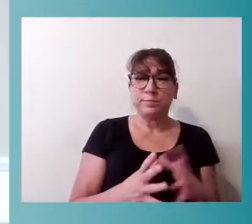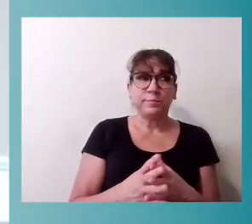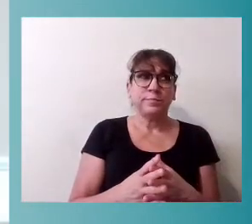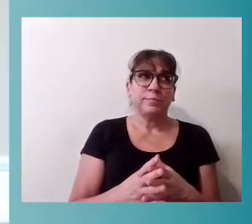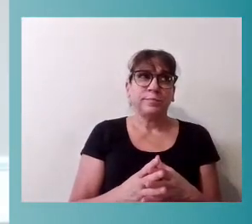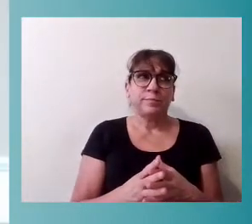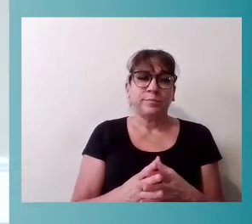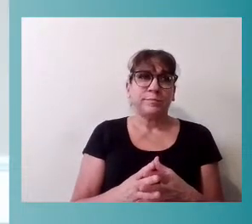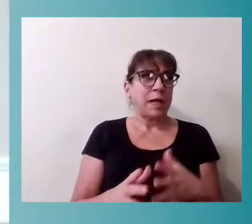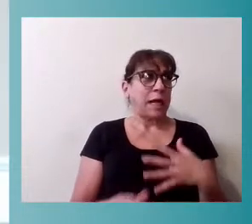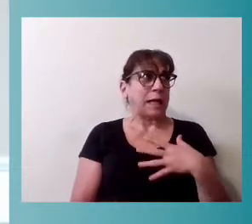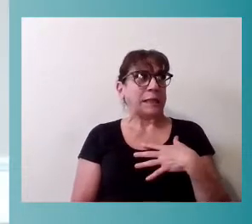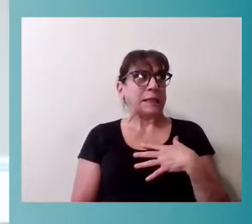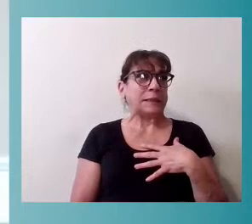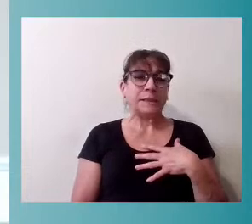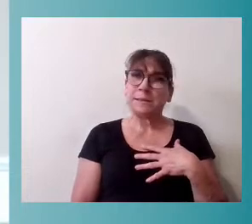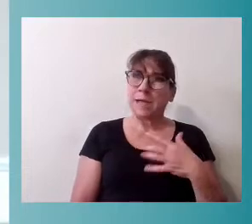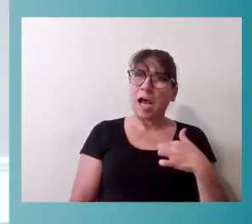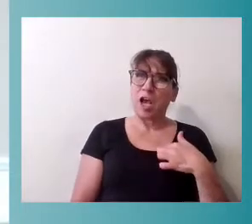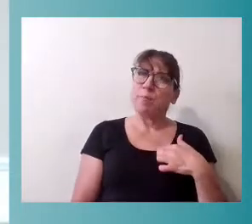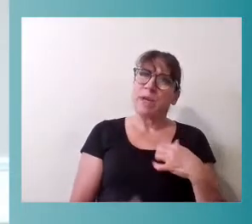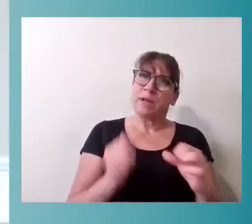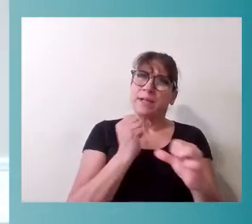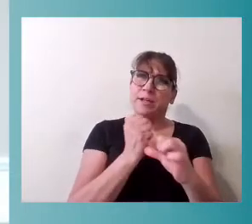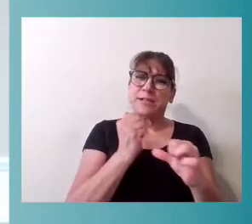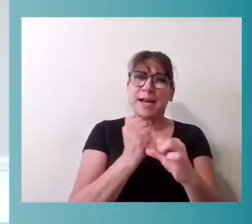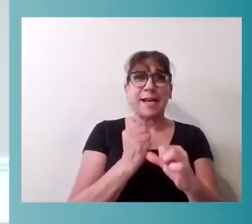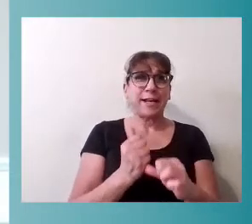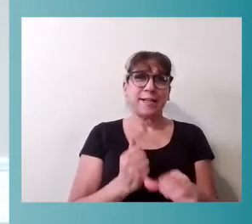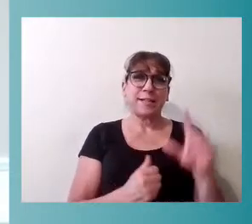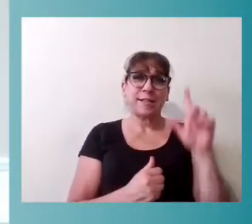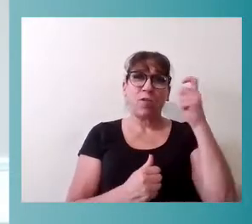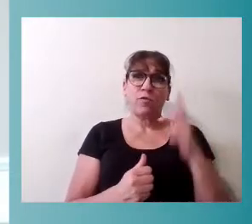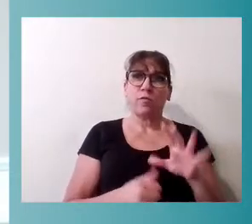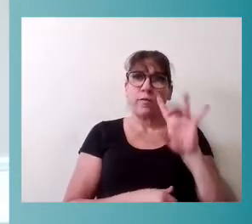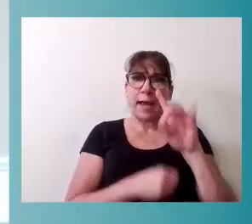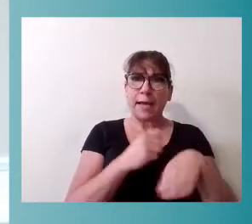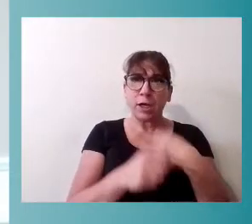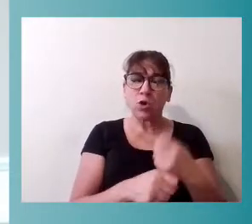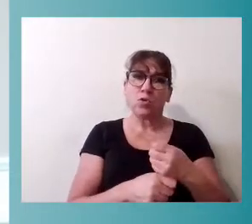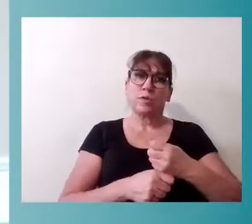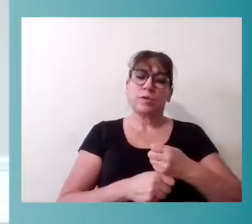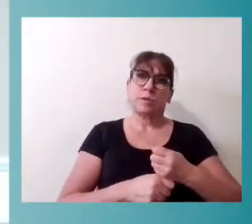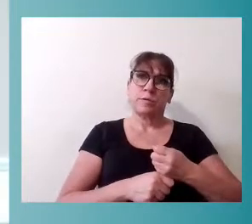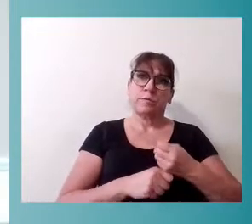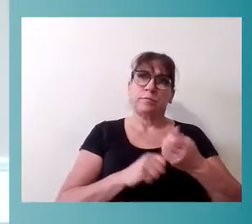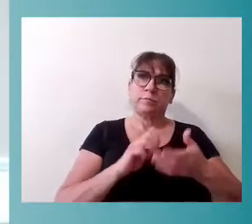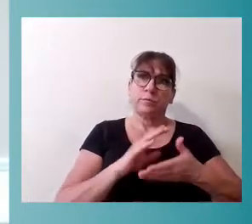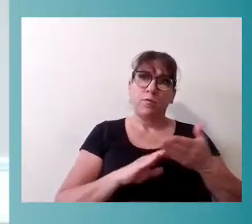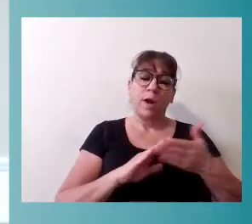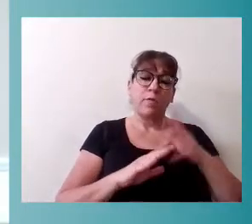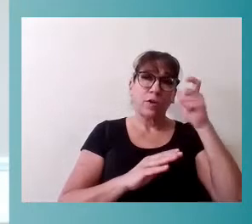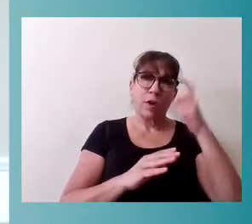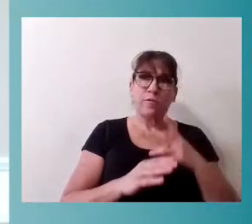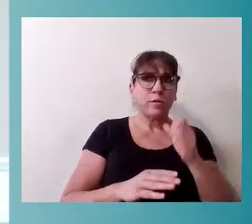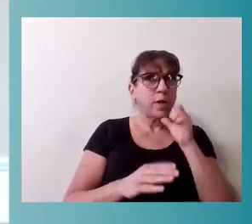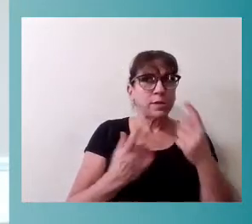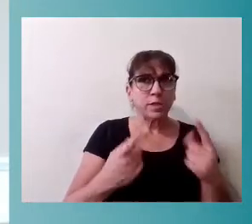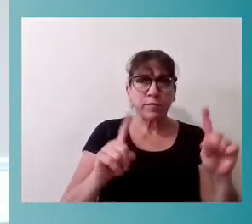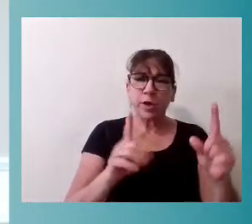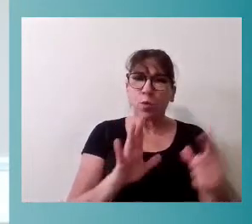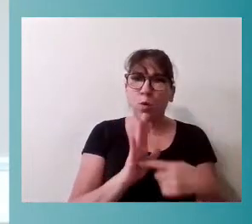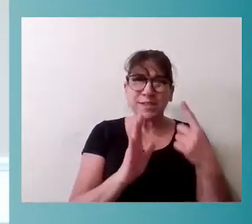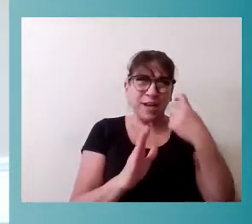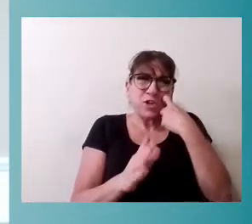And I had been lieutenant governor for 8 years. I ran for governor unsuccessfully once. I'd just been